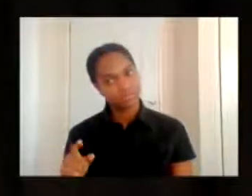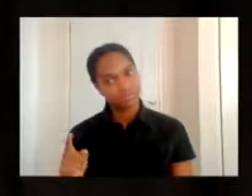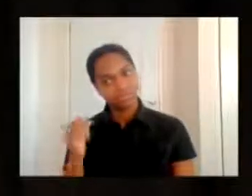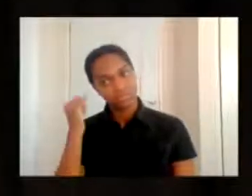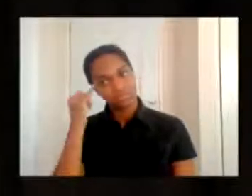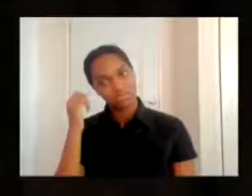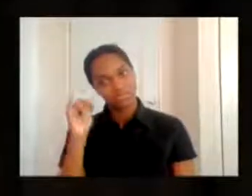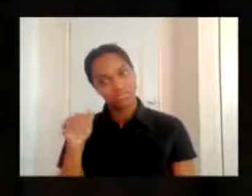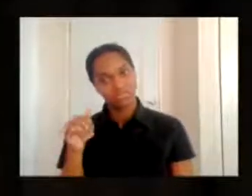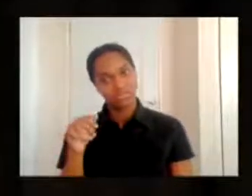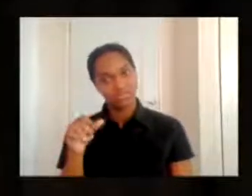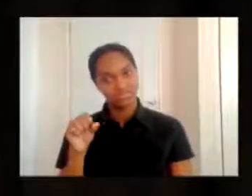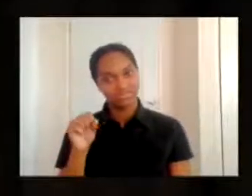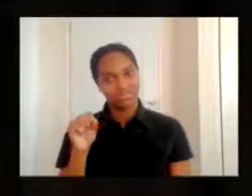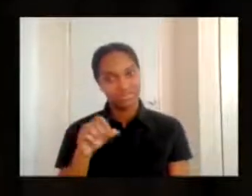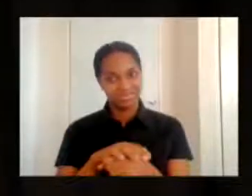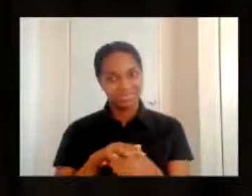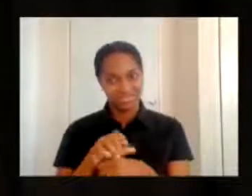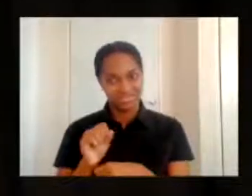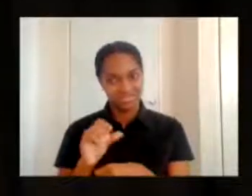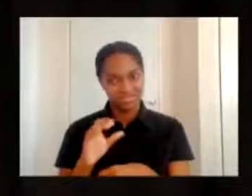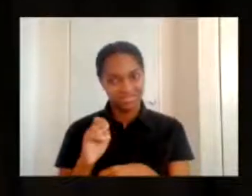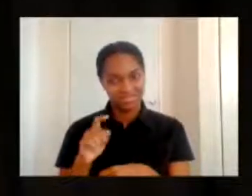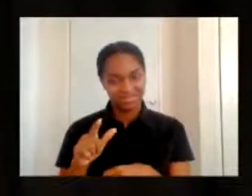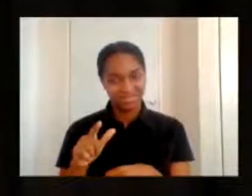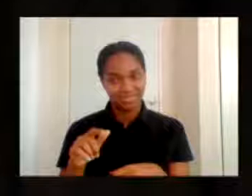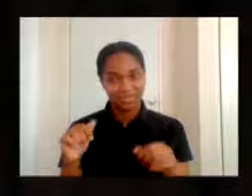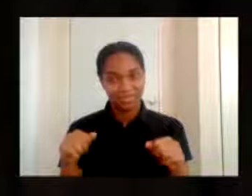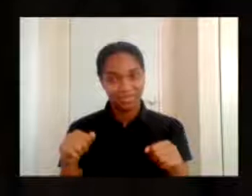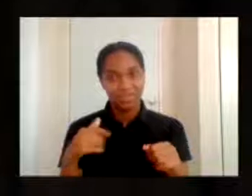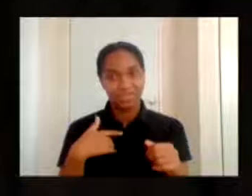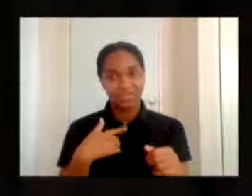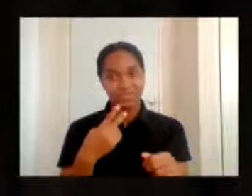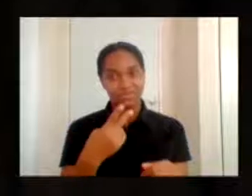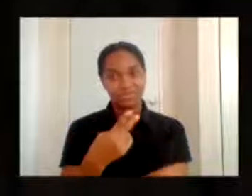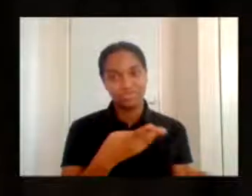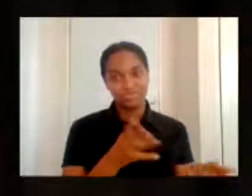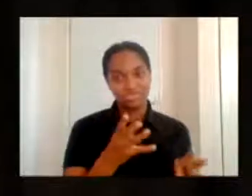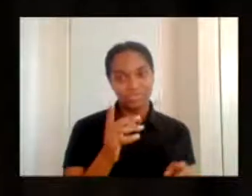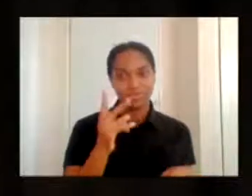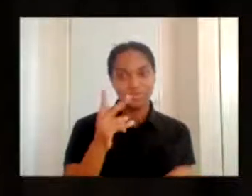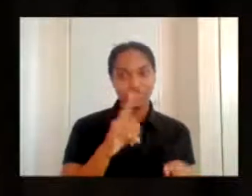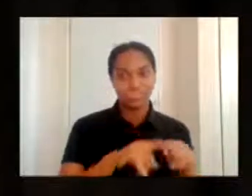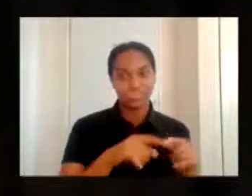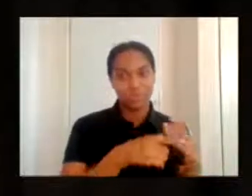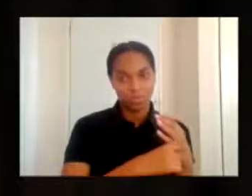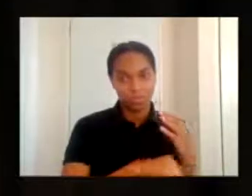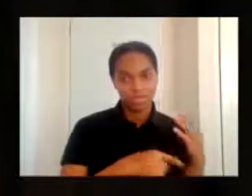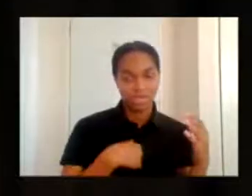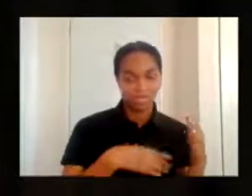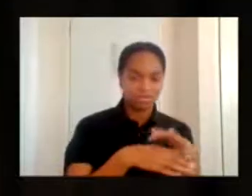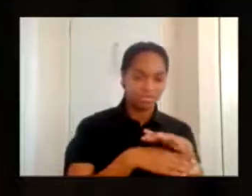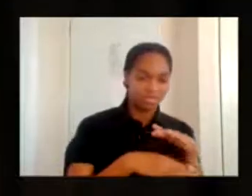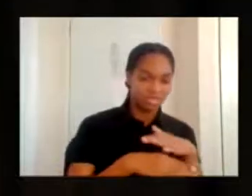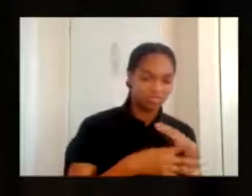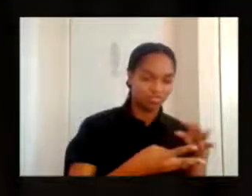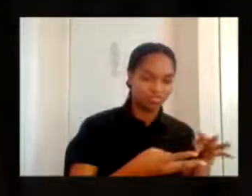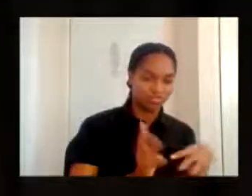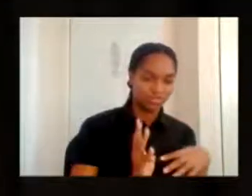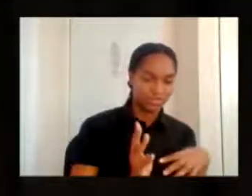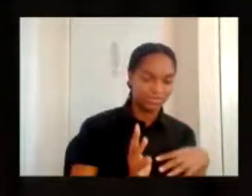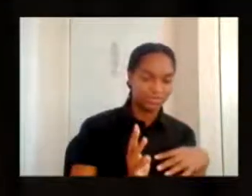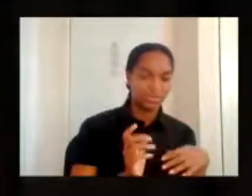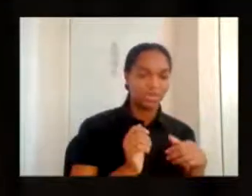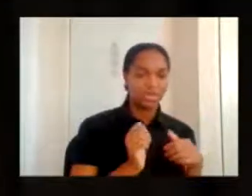scalability is to have two streams at different resolutions. So you could have a base stream that is